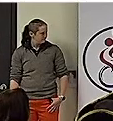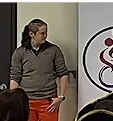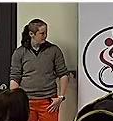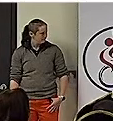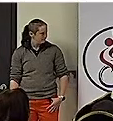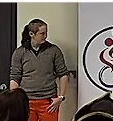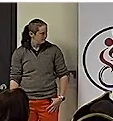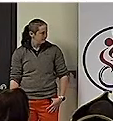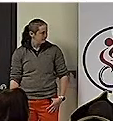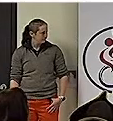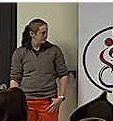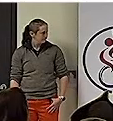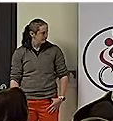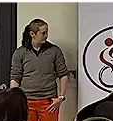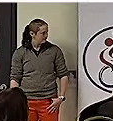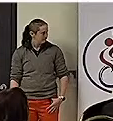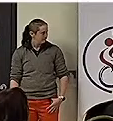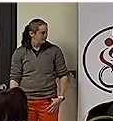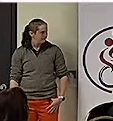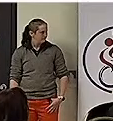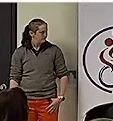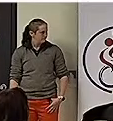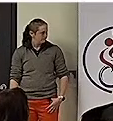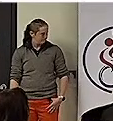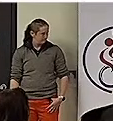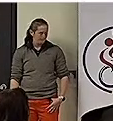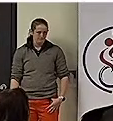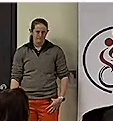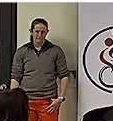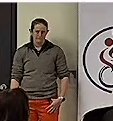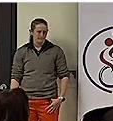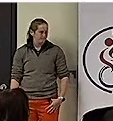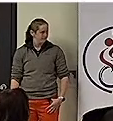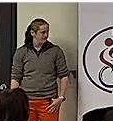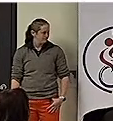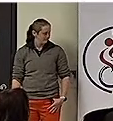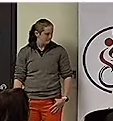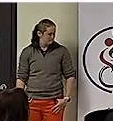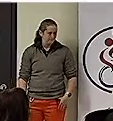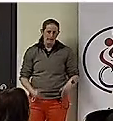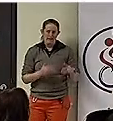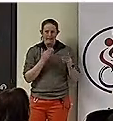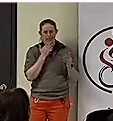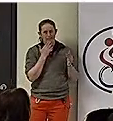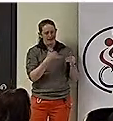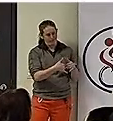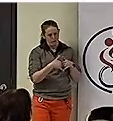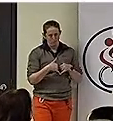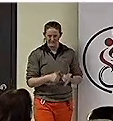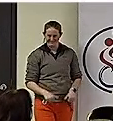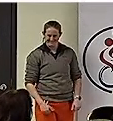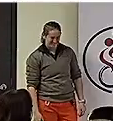Probably gonna have to. Want me to hold this? Yeah, or you can want put me it, to can you put it on? on? Thank you for the award.